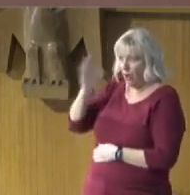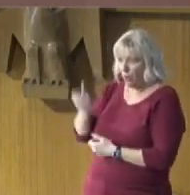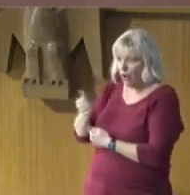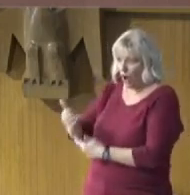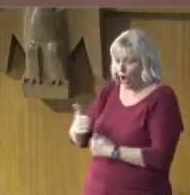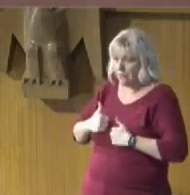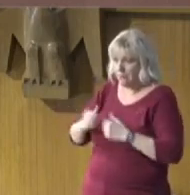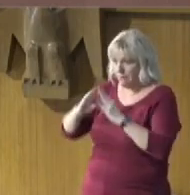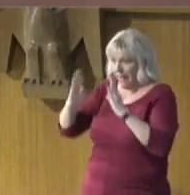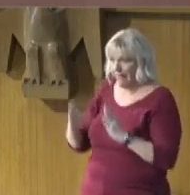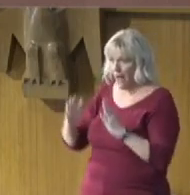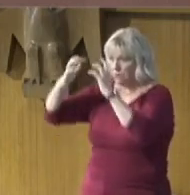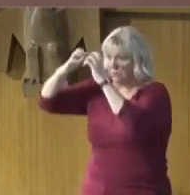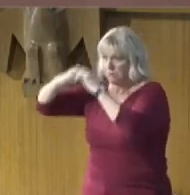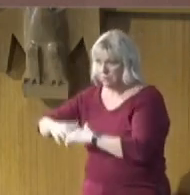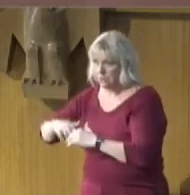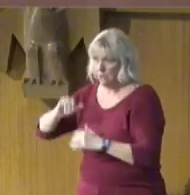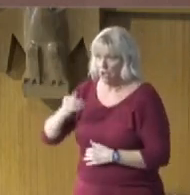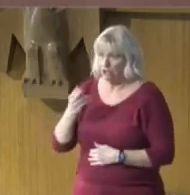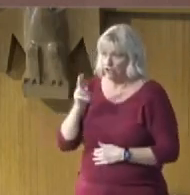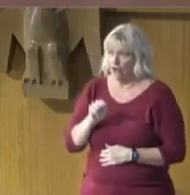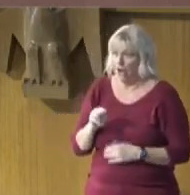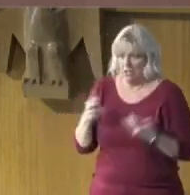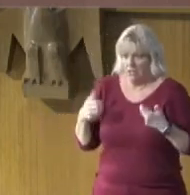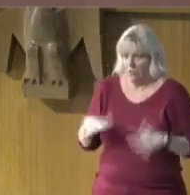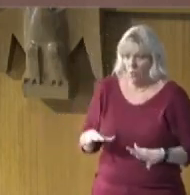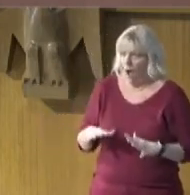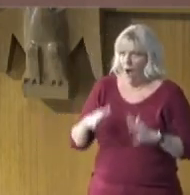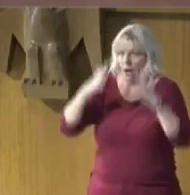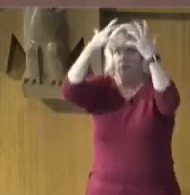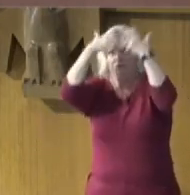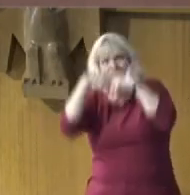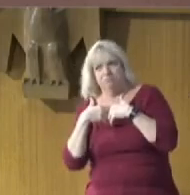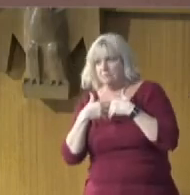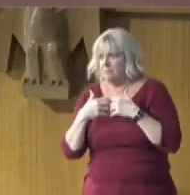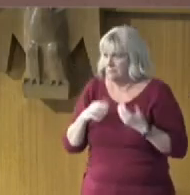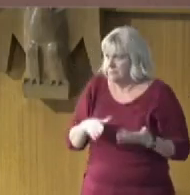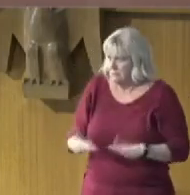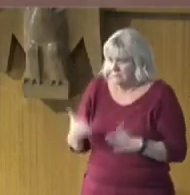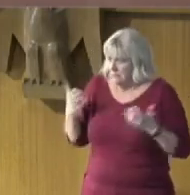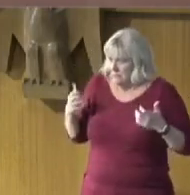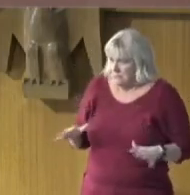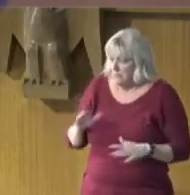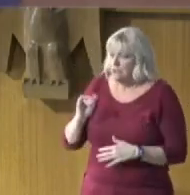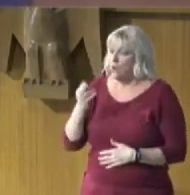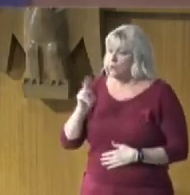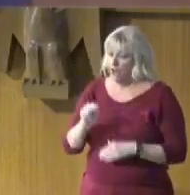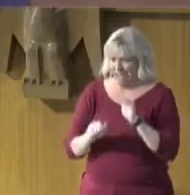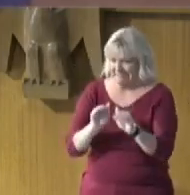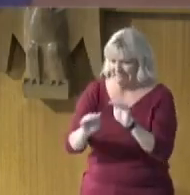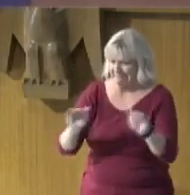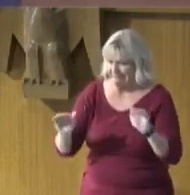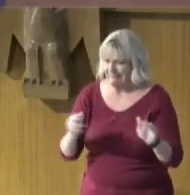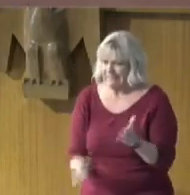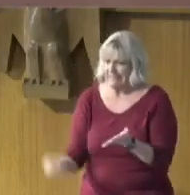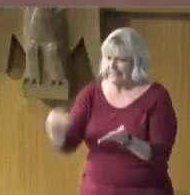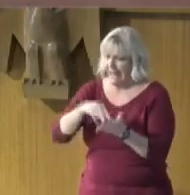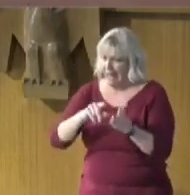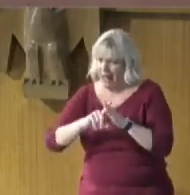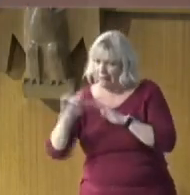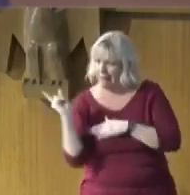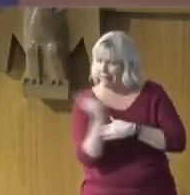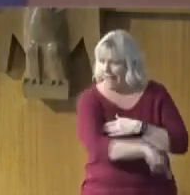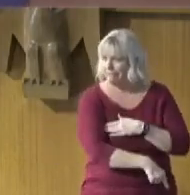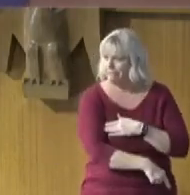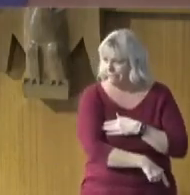to collapse, and John does not want to be collateral damage. So John and his disciples got up, left